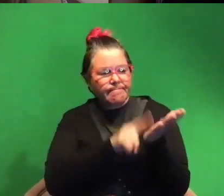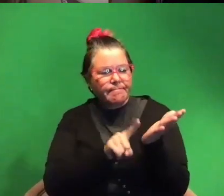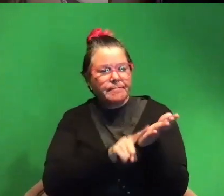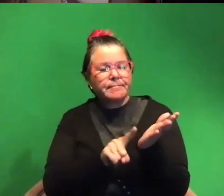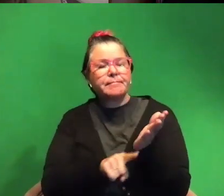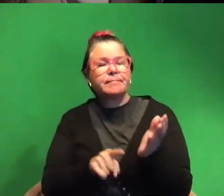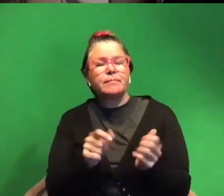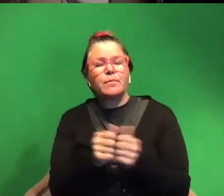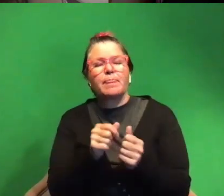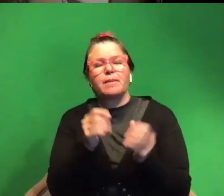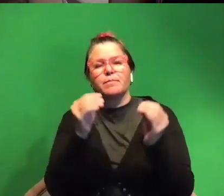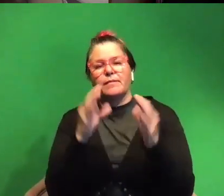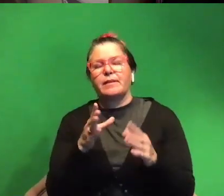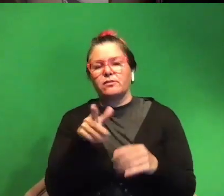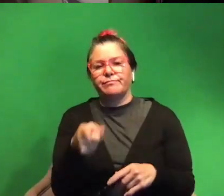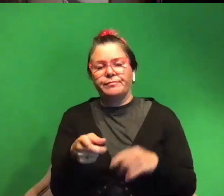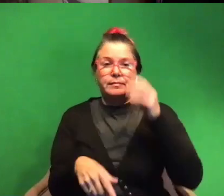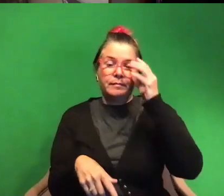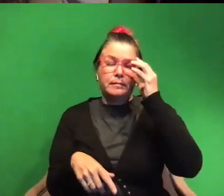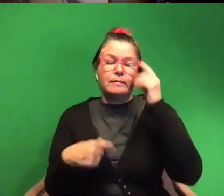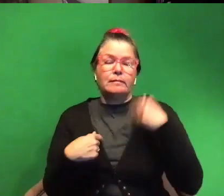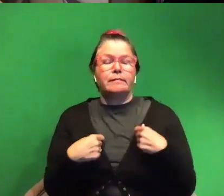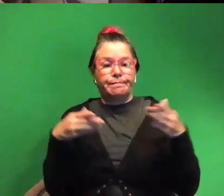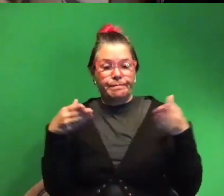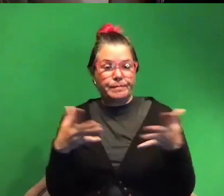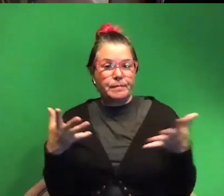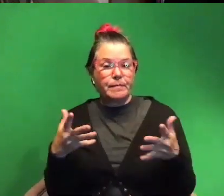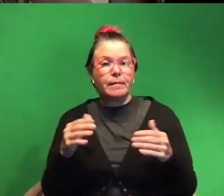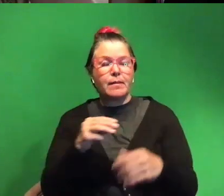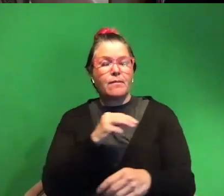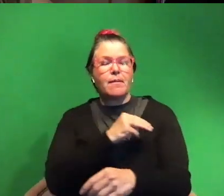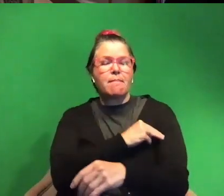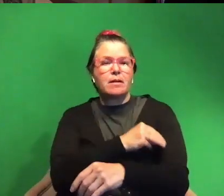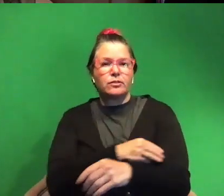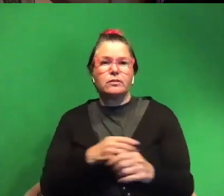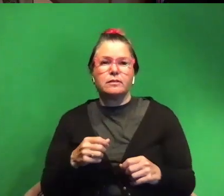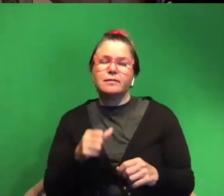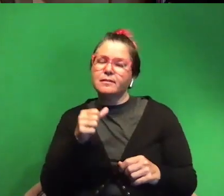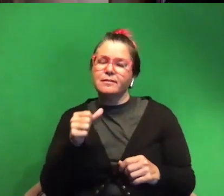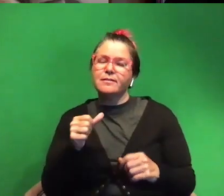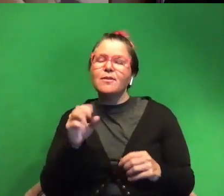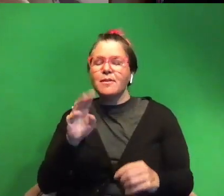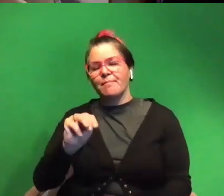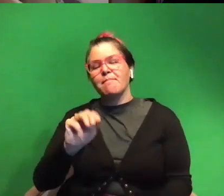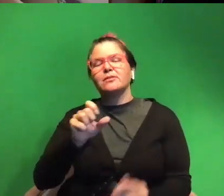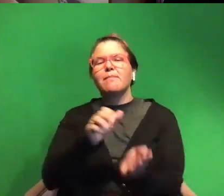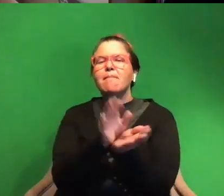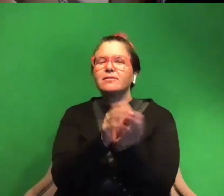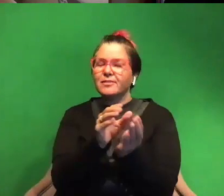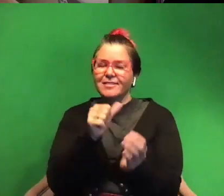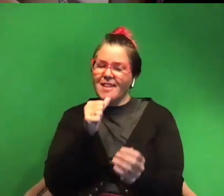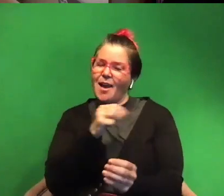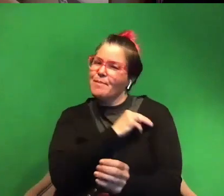of the professors on campus. And that was looking at how mussels, like these mussels, not these mussels,